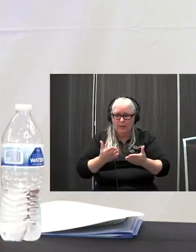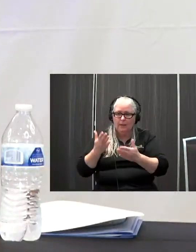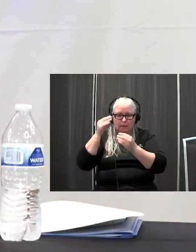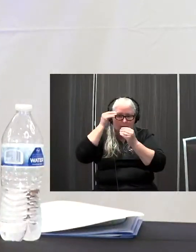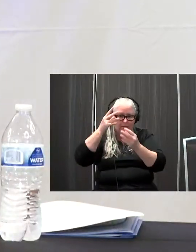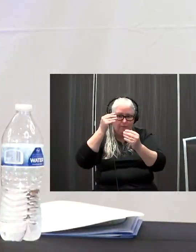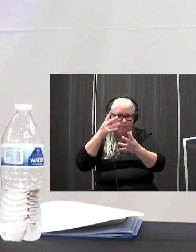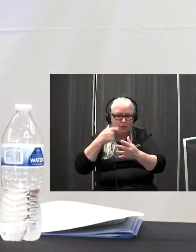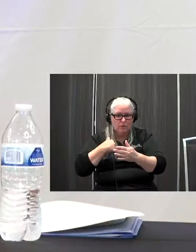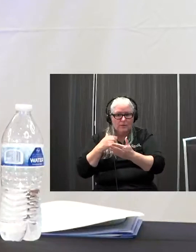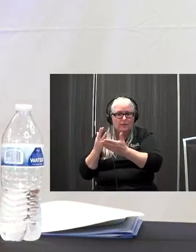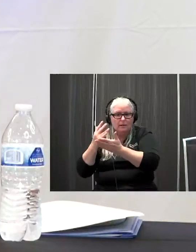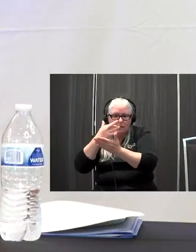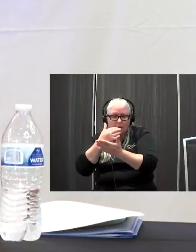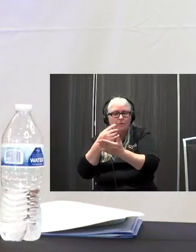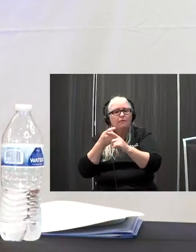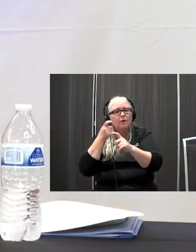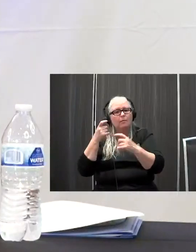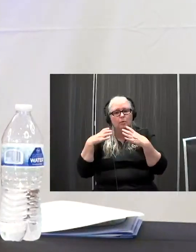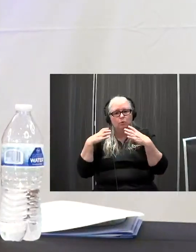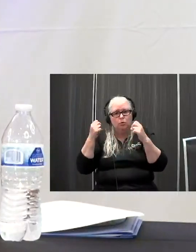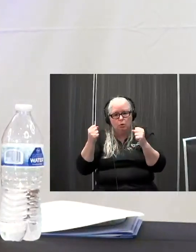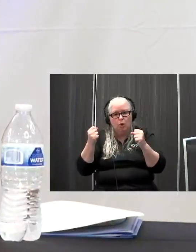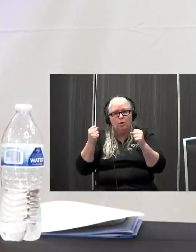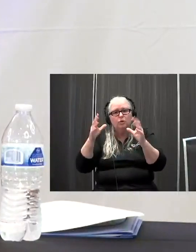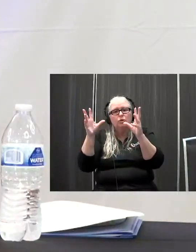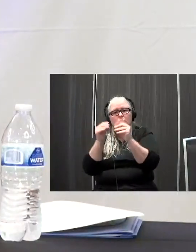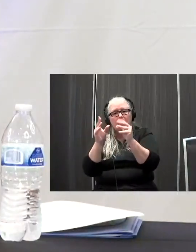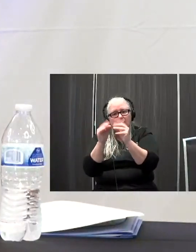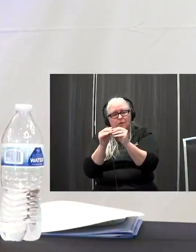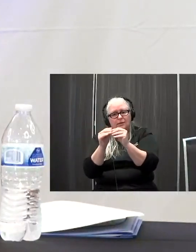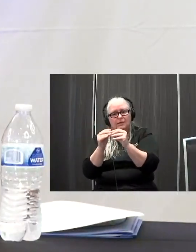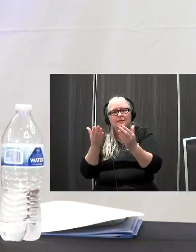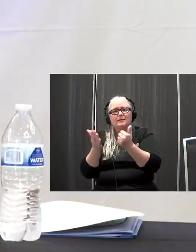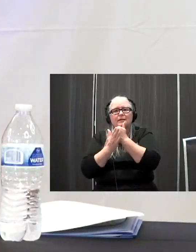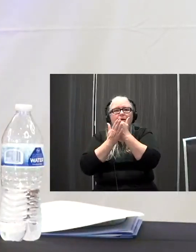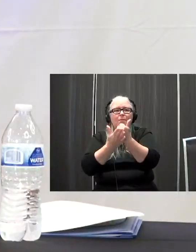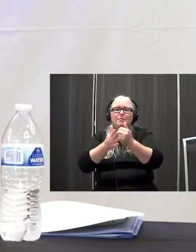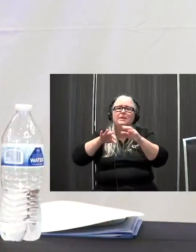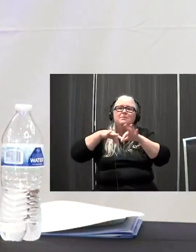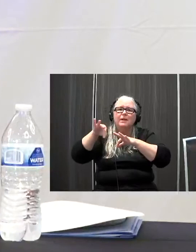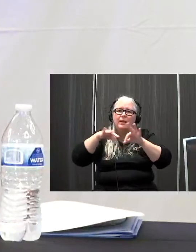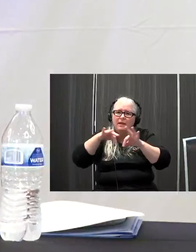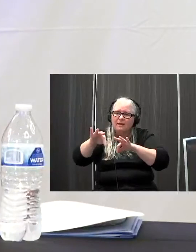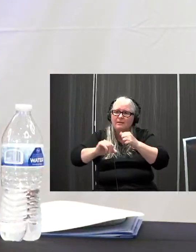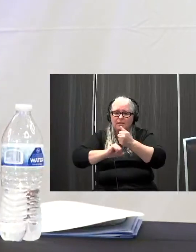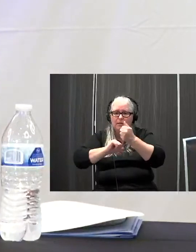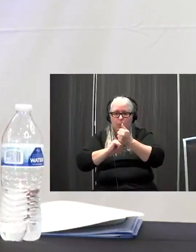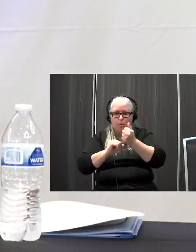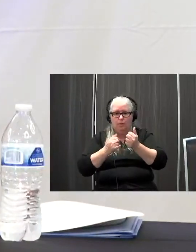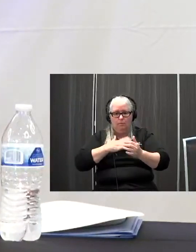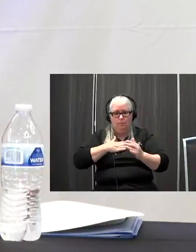Charged Syndrome conferences or websites or things that help to explain and support what I'm saying of why they're doing these